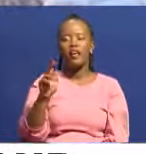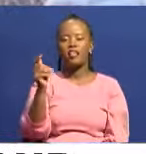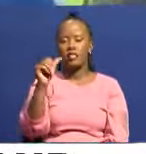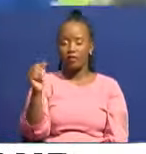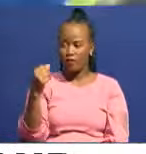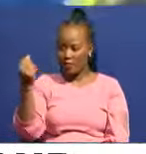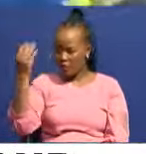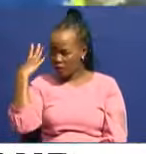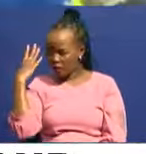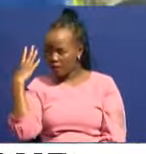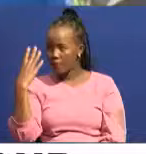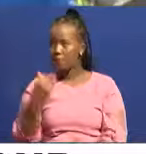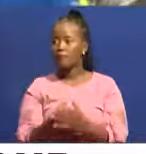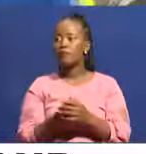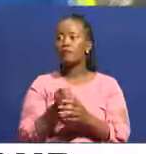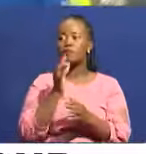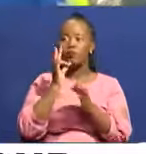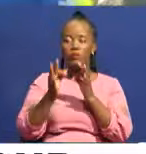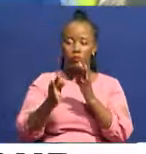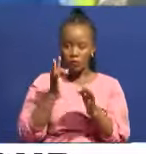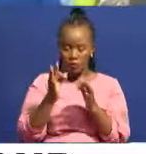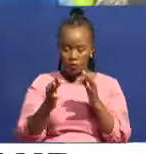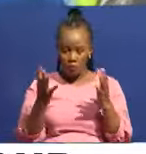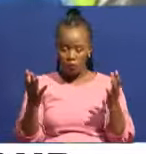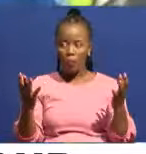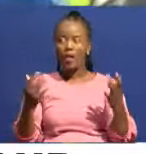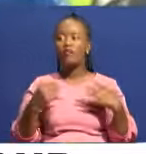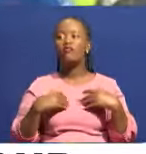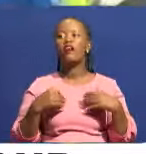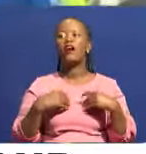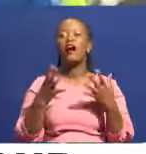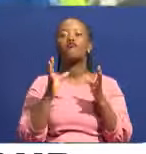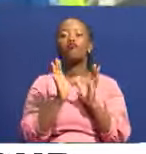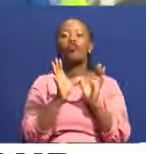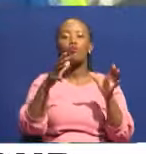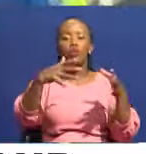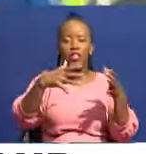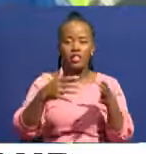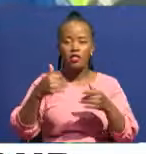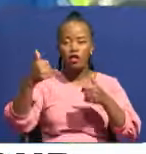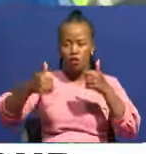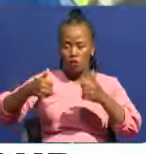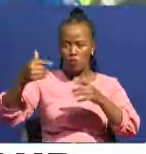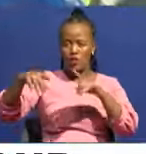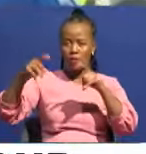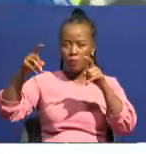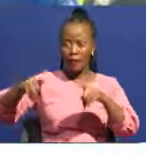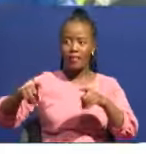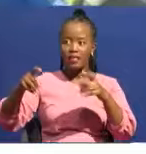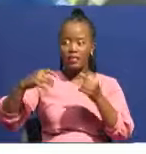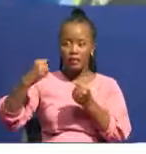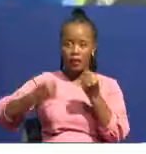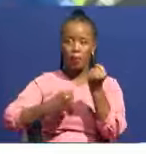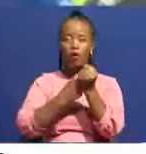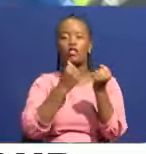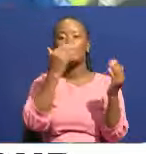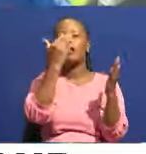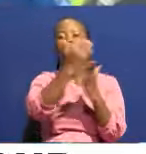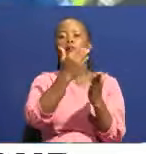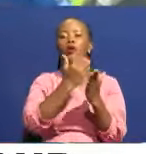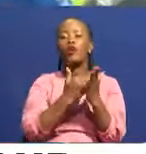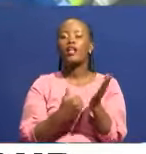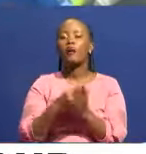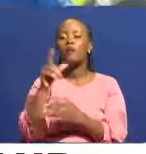jamani? Kama kuna jamii ambaye inastahili kuunga mkono hii program ya